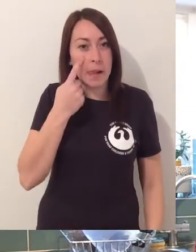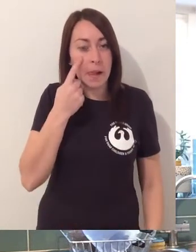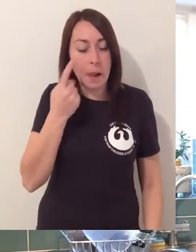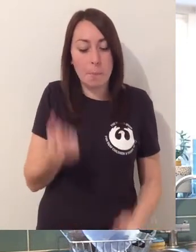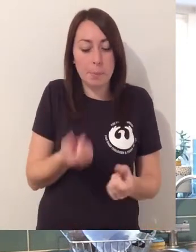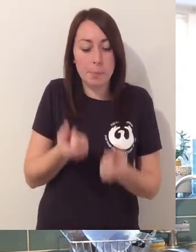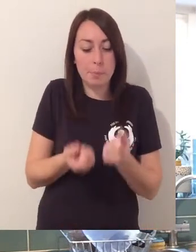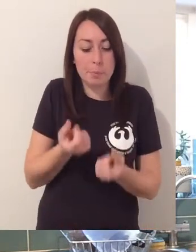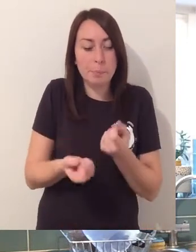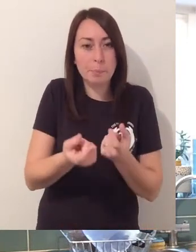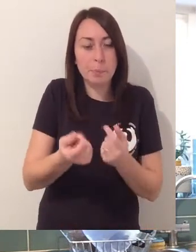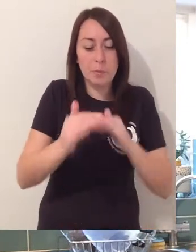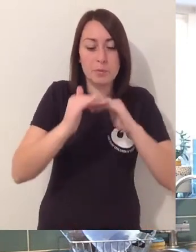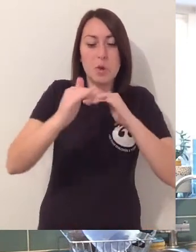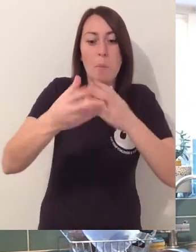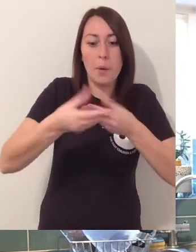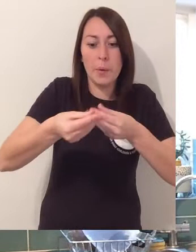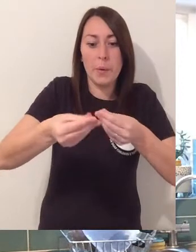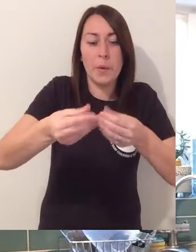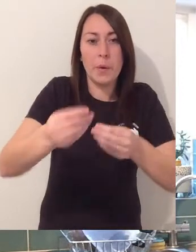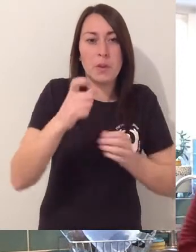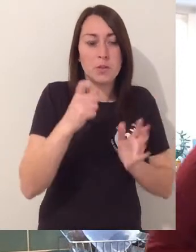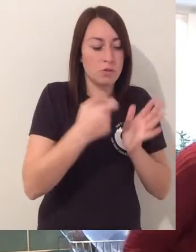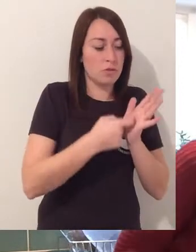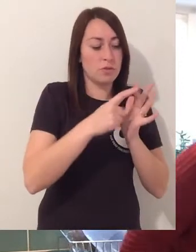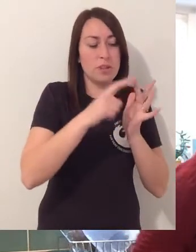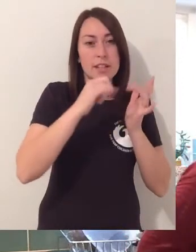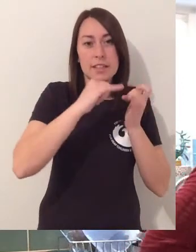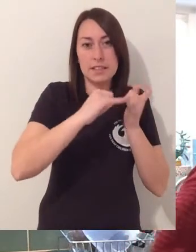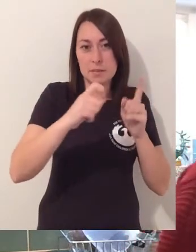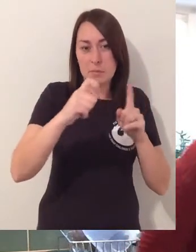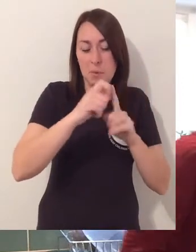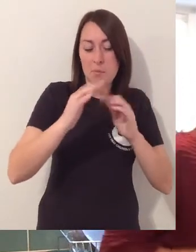it's all bubbling away now, the top is crisped nicely, so I'm going to dish a little bit up.